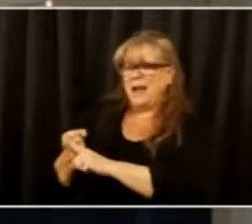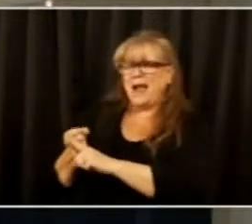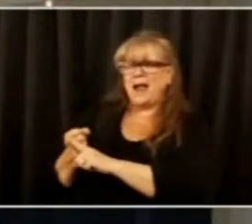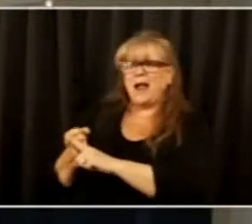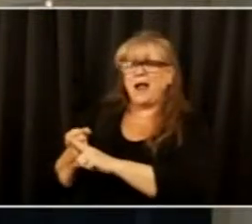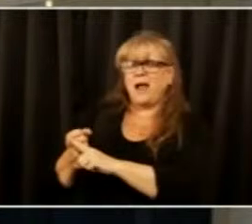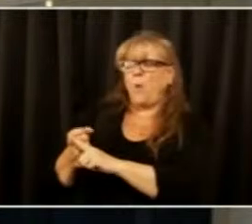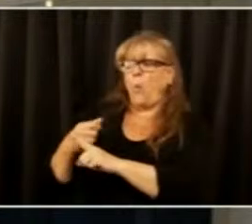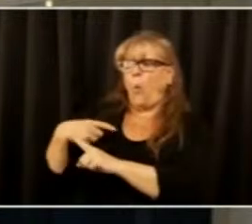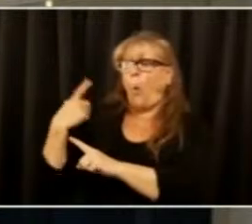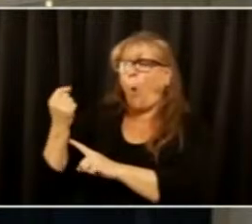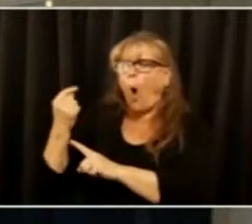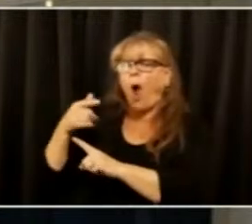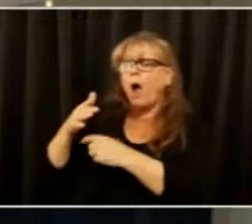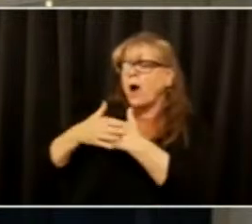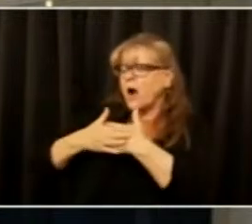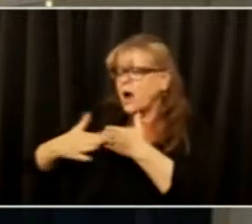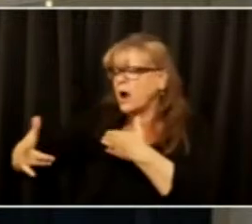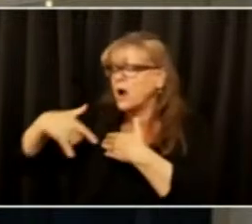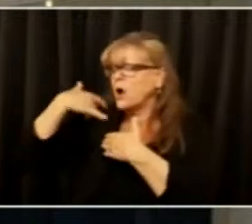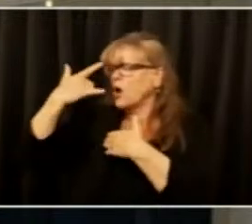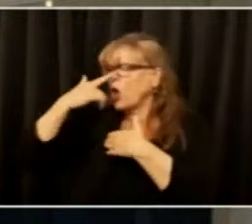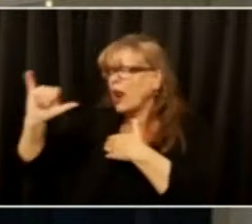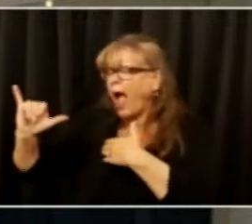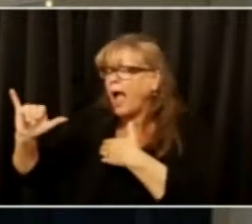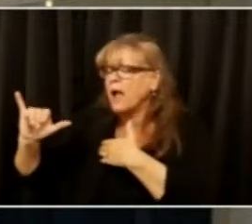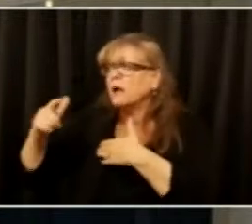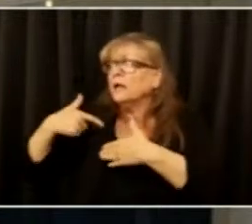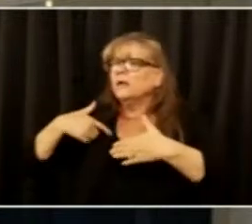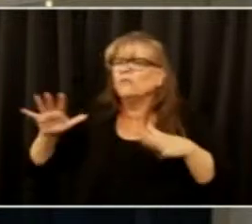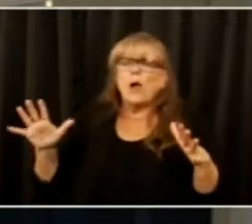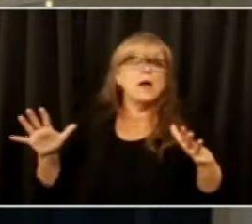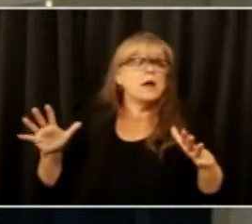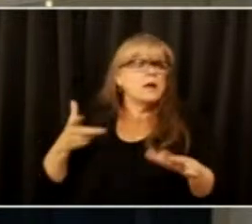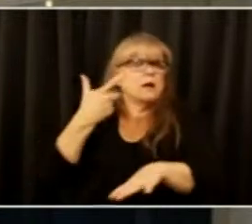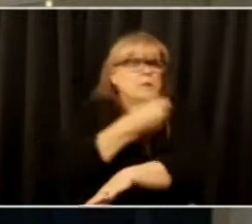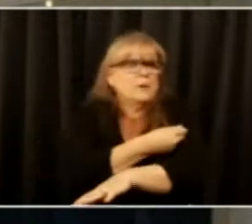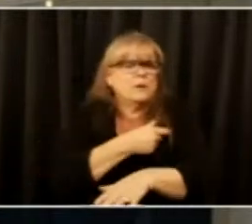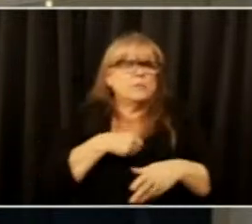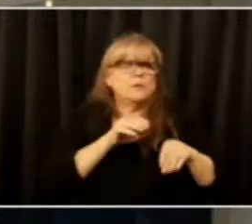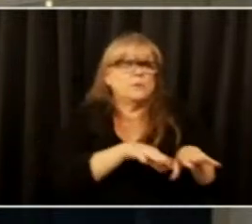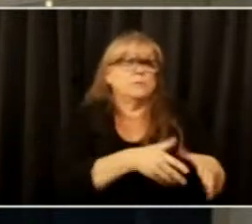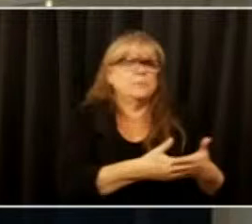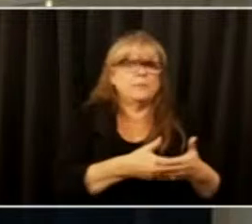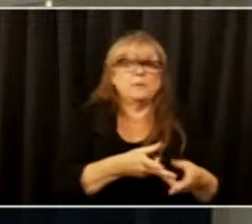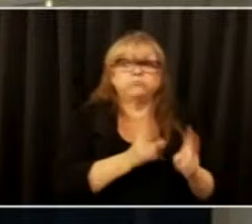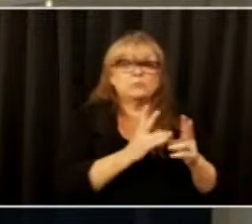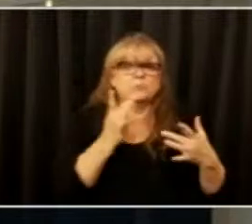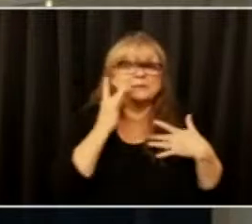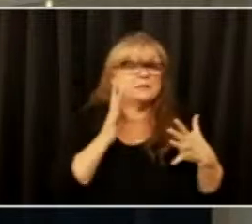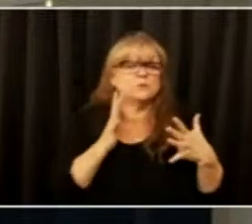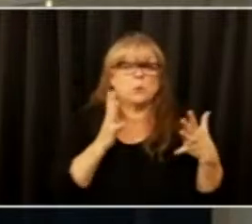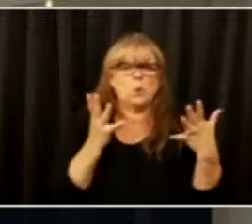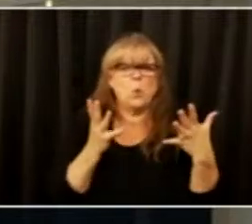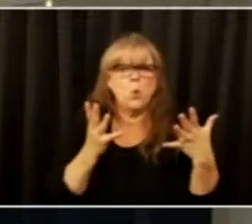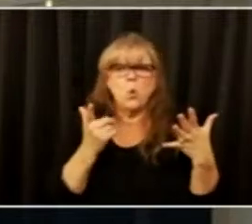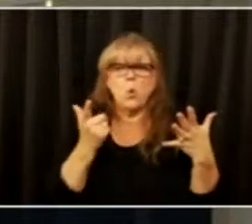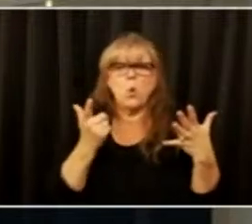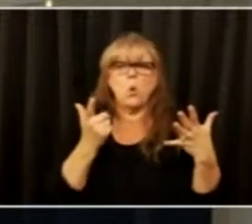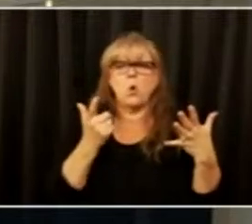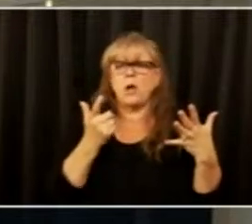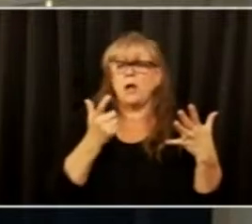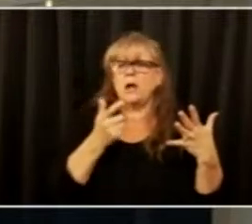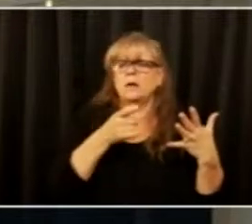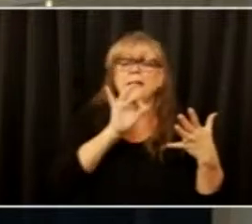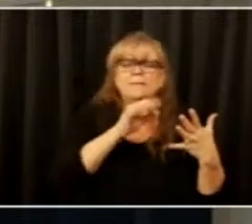And obviously, what you should be worried about is long-term effects of the virus. Because the vaccine, you're done in a day or two with any effects. But what are you seeing about long-term effects from the